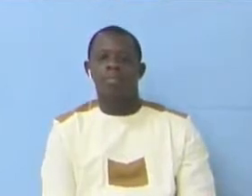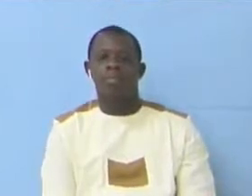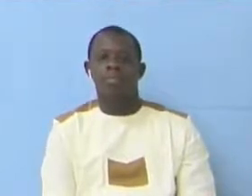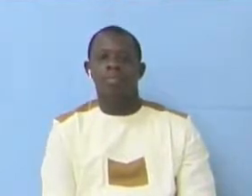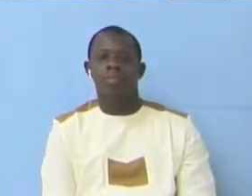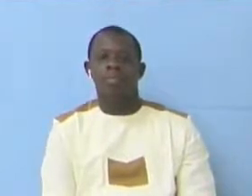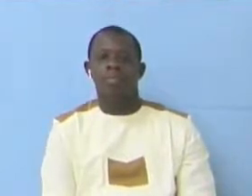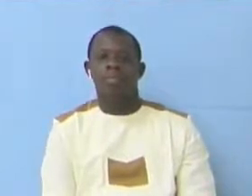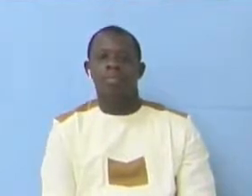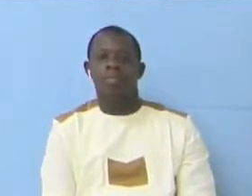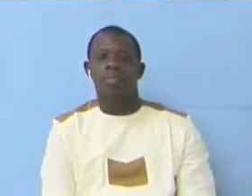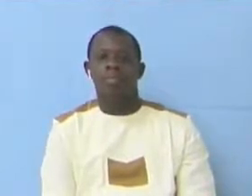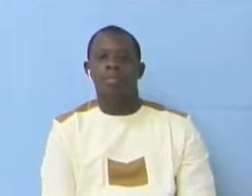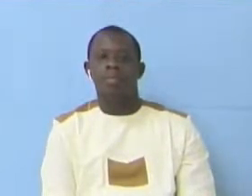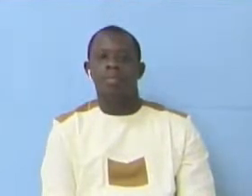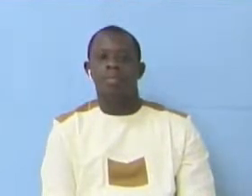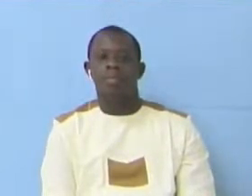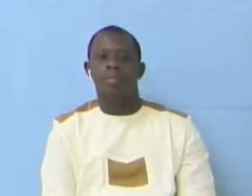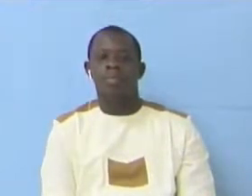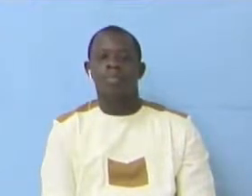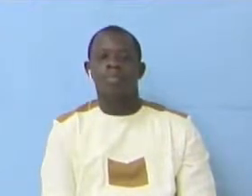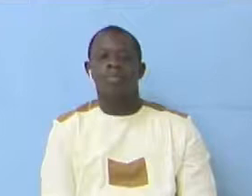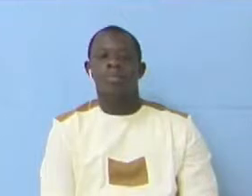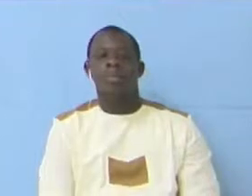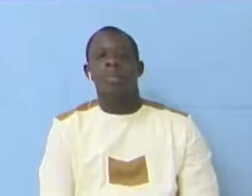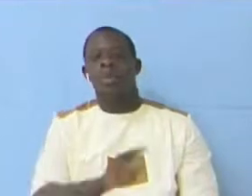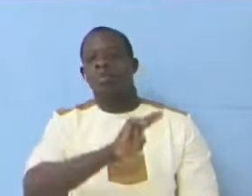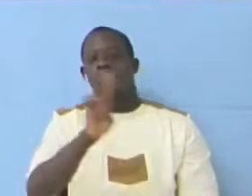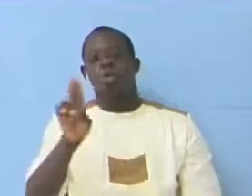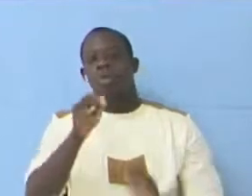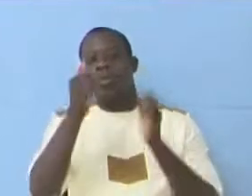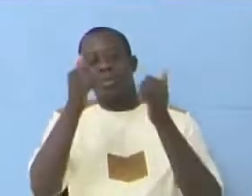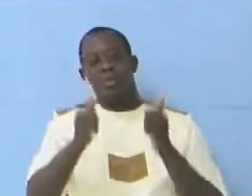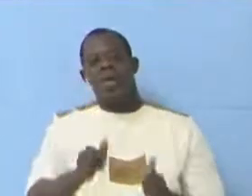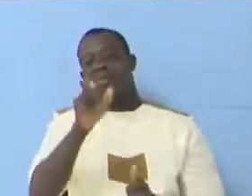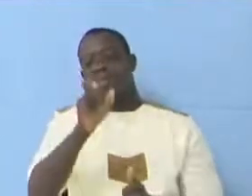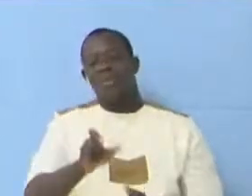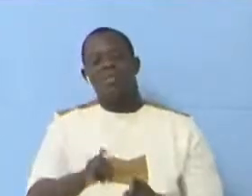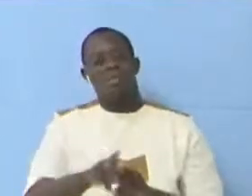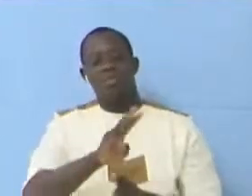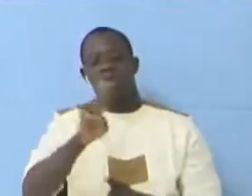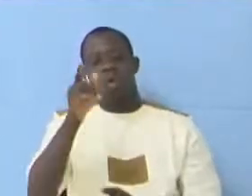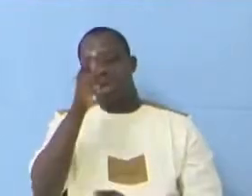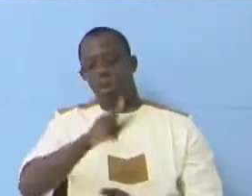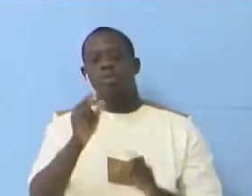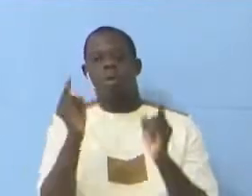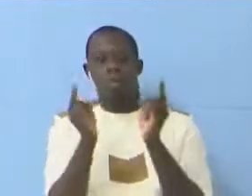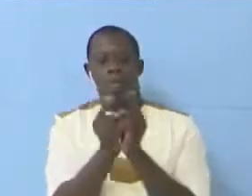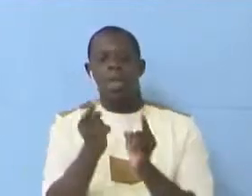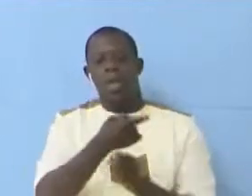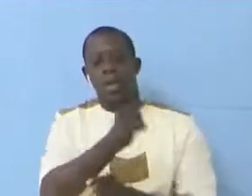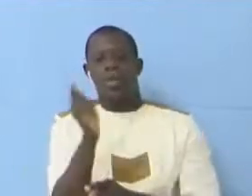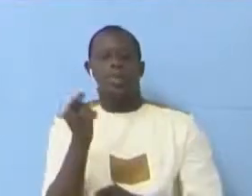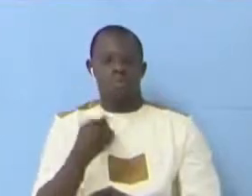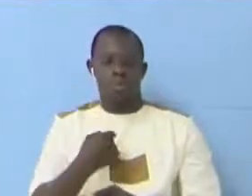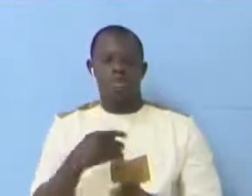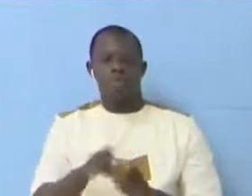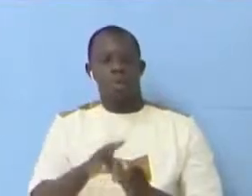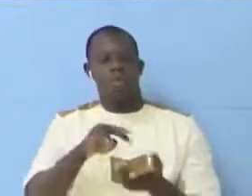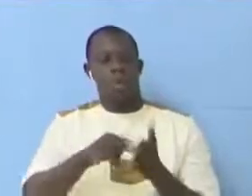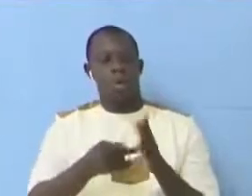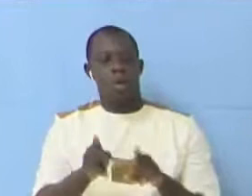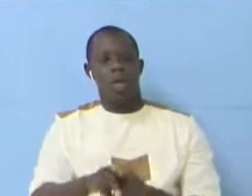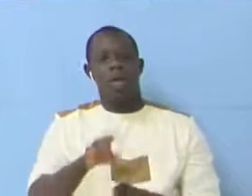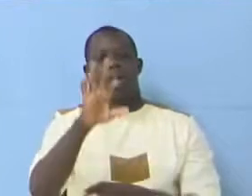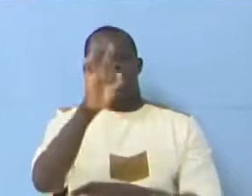gisoon nañ ko. No, Chairman, I was not opportune to meet them. So the TRRC is the only